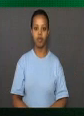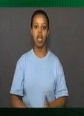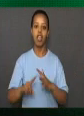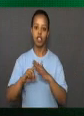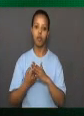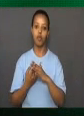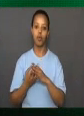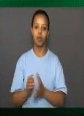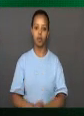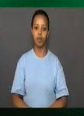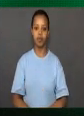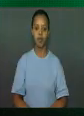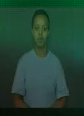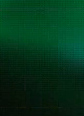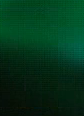Begin.